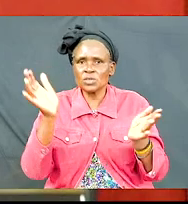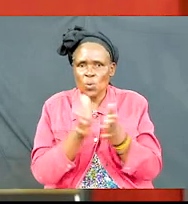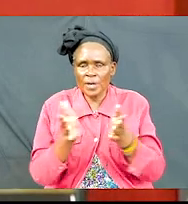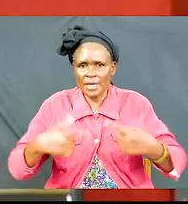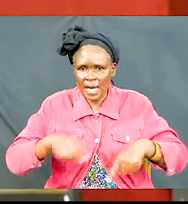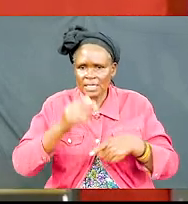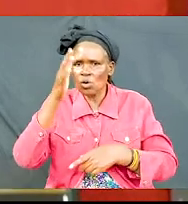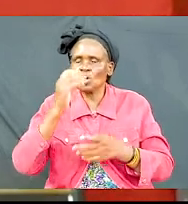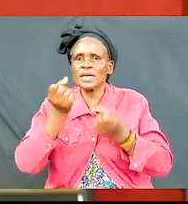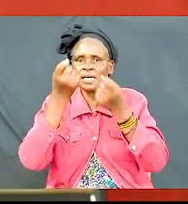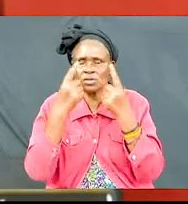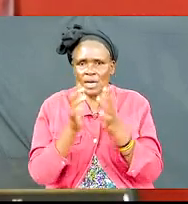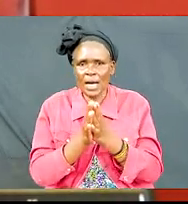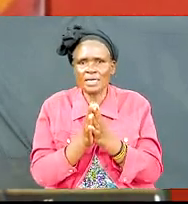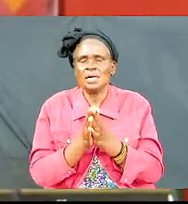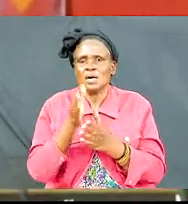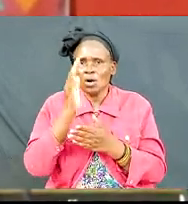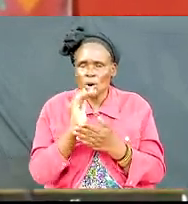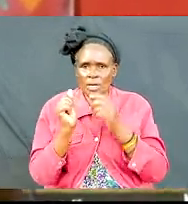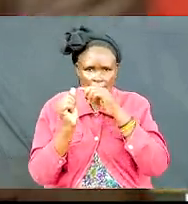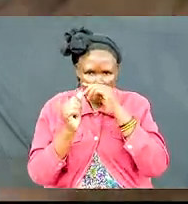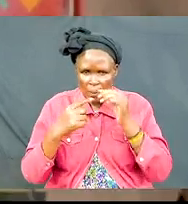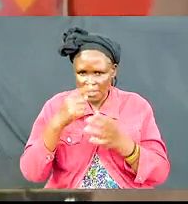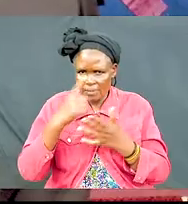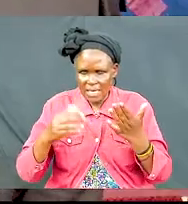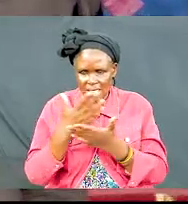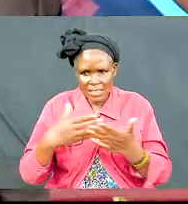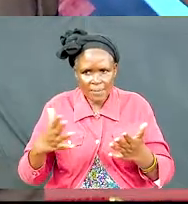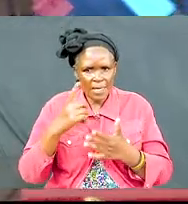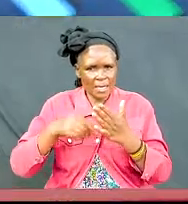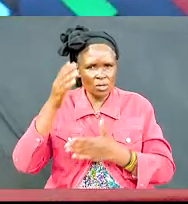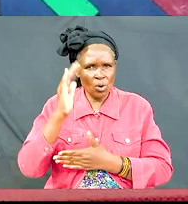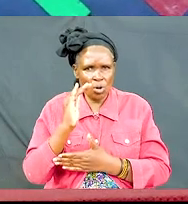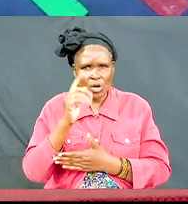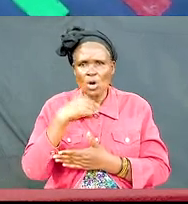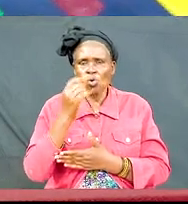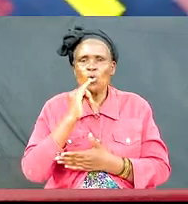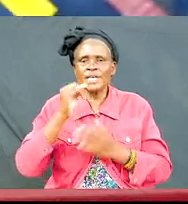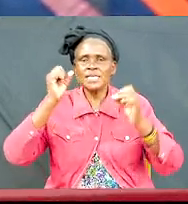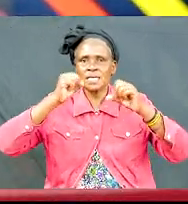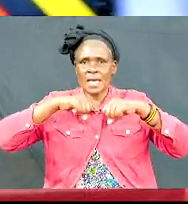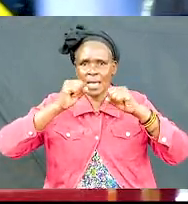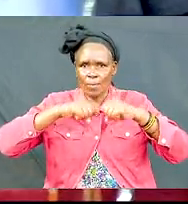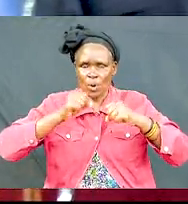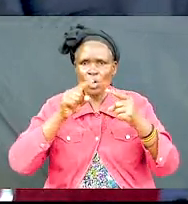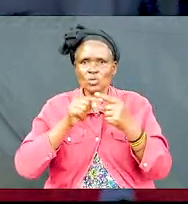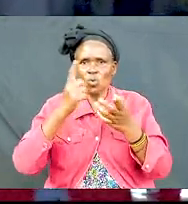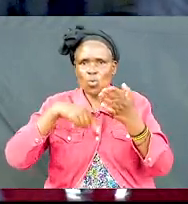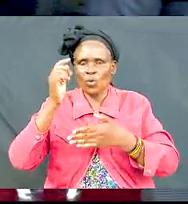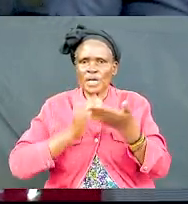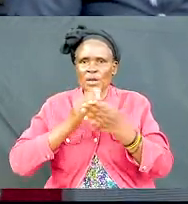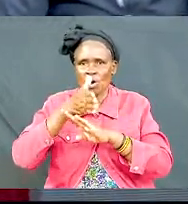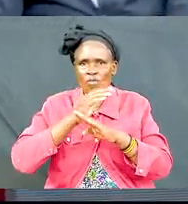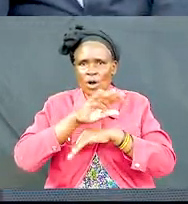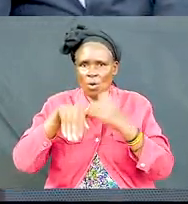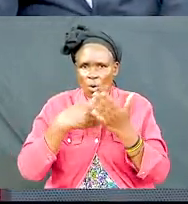God understands. And he's not only understanding, but he's a powerful God who is able to overcome